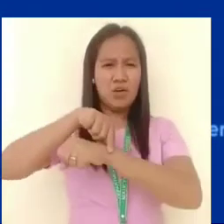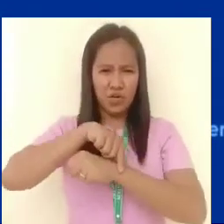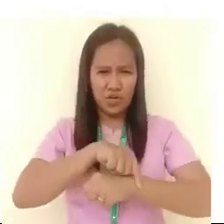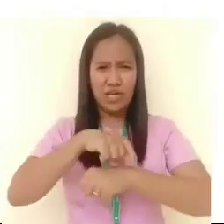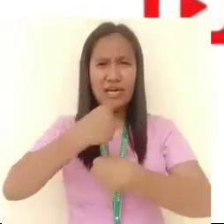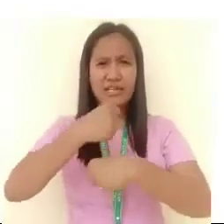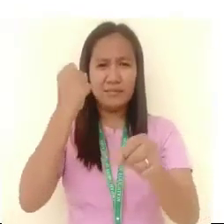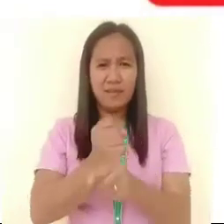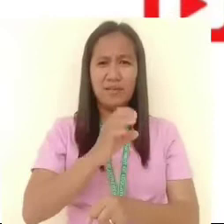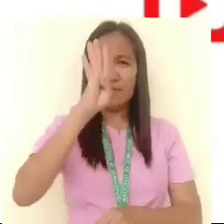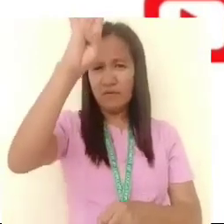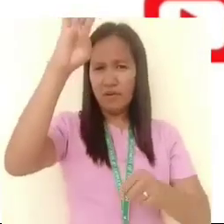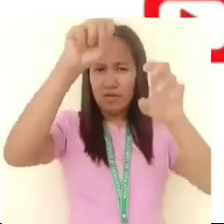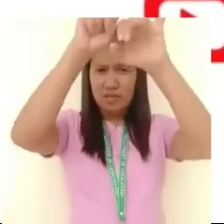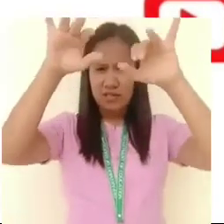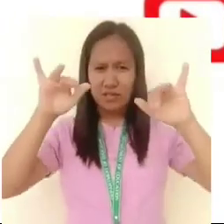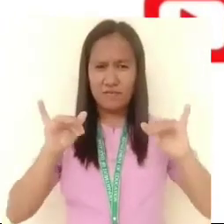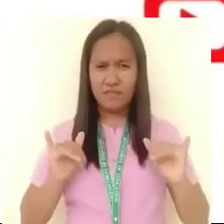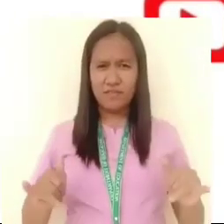and the atmosphere.